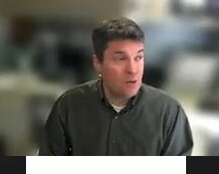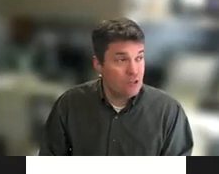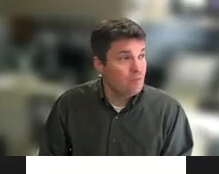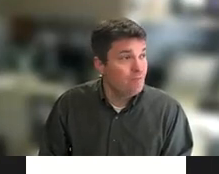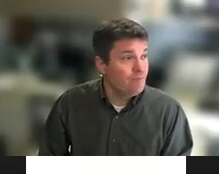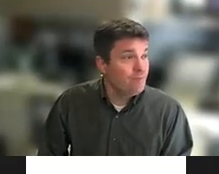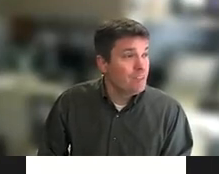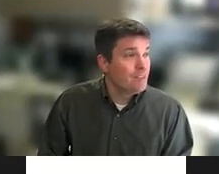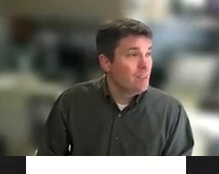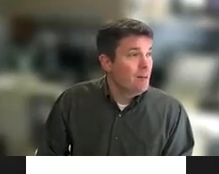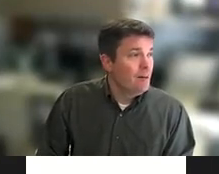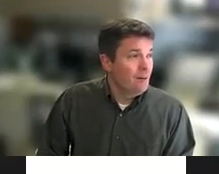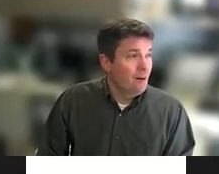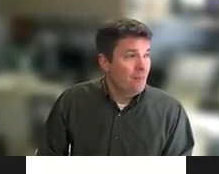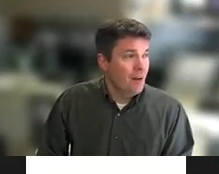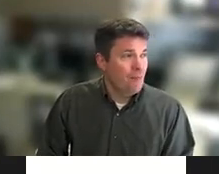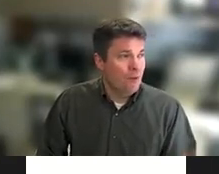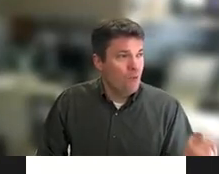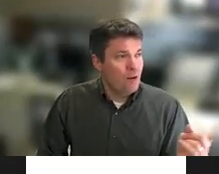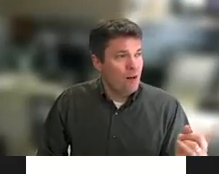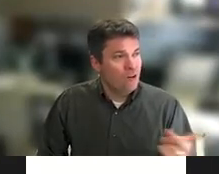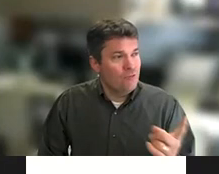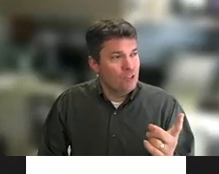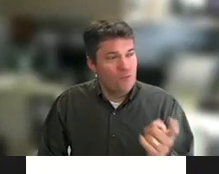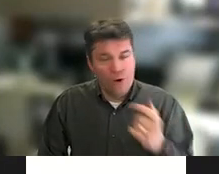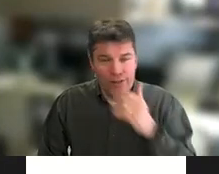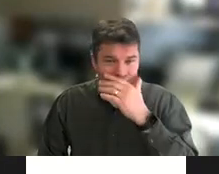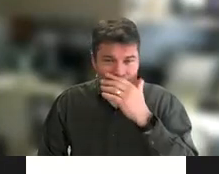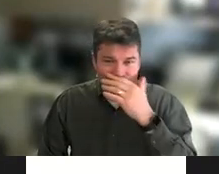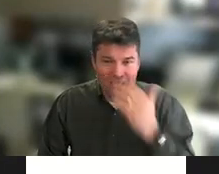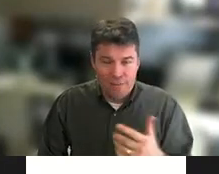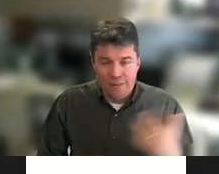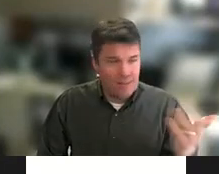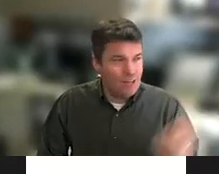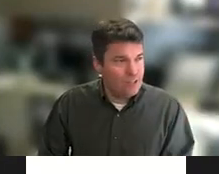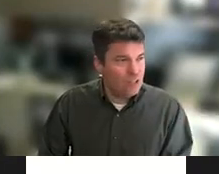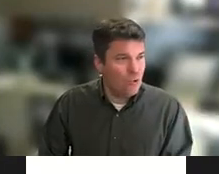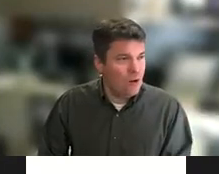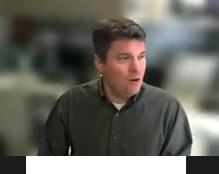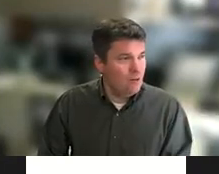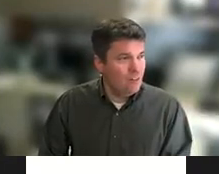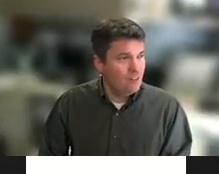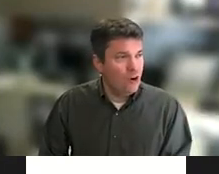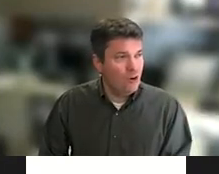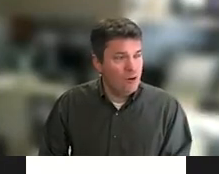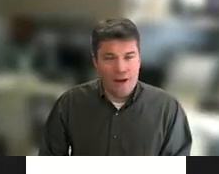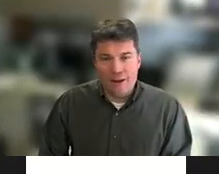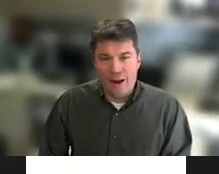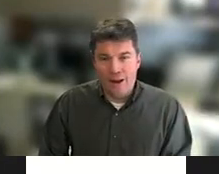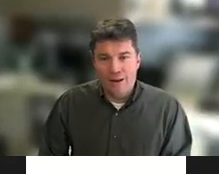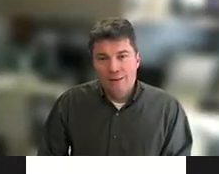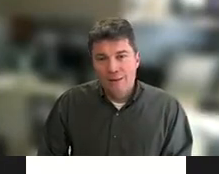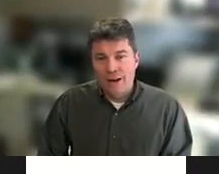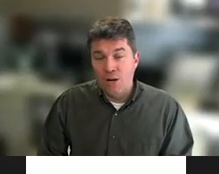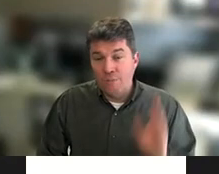in this situation. And then I put a $40 versus $400,000 settlement. That's just a story in this article